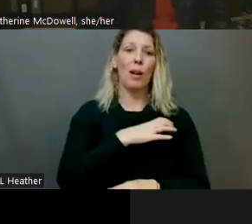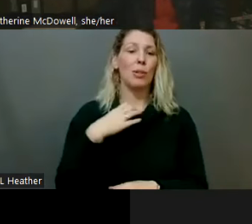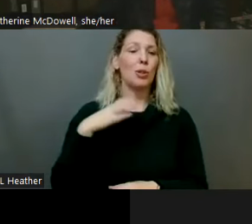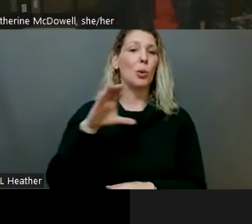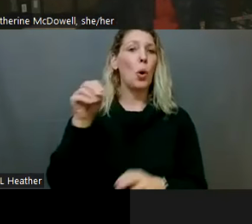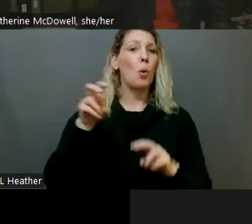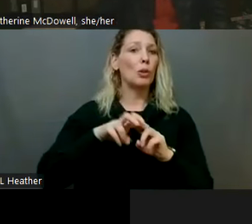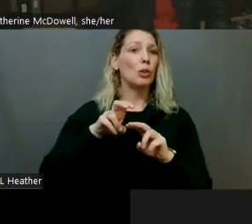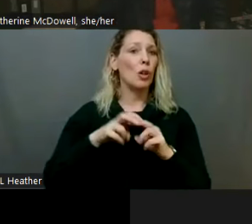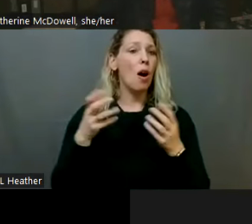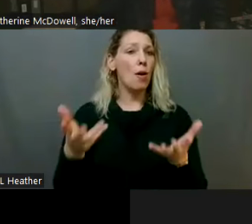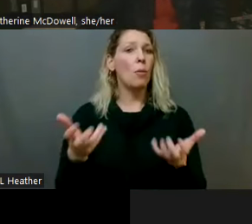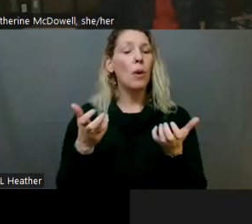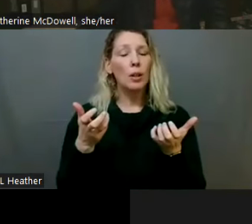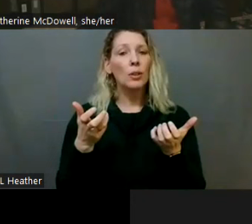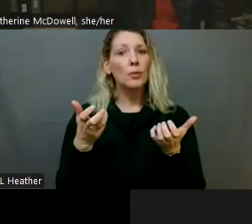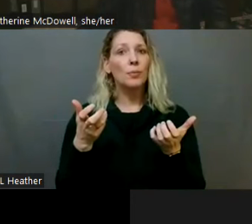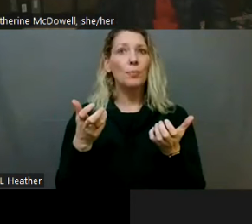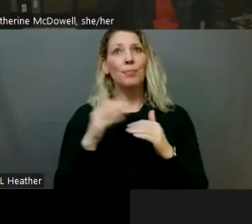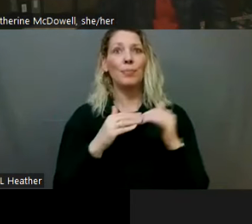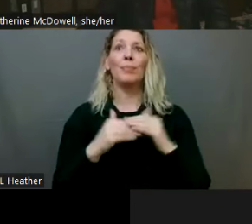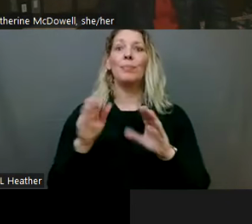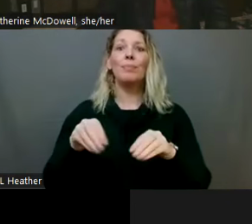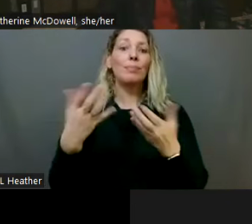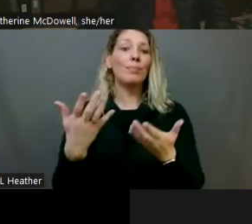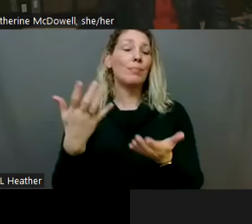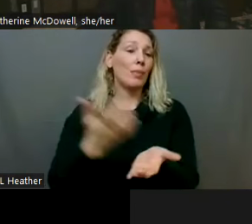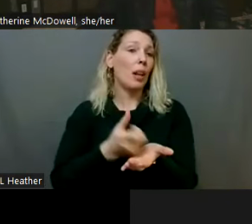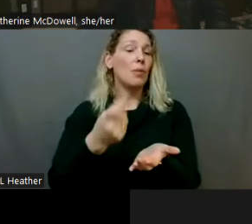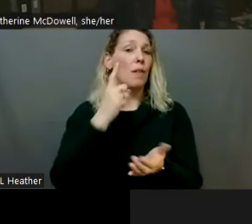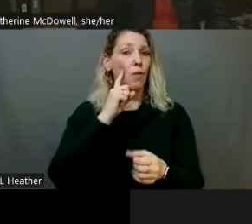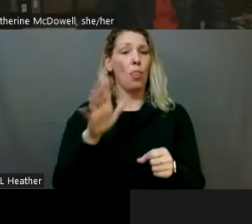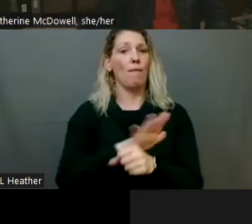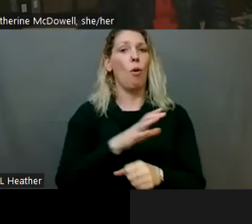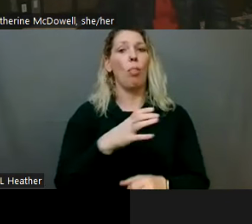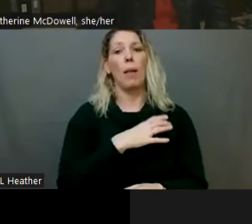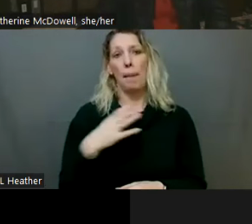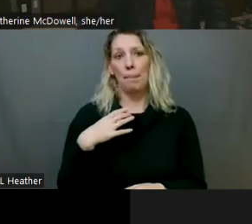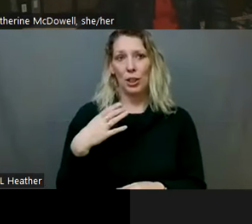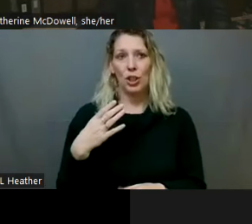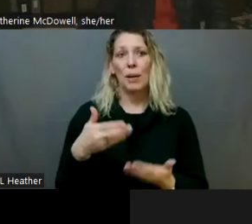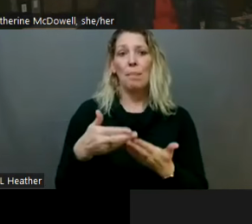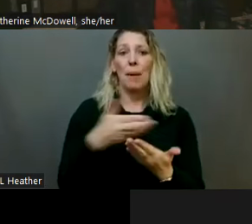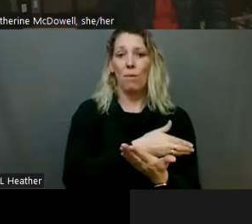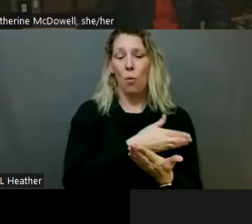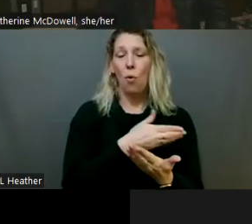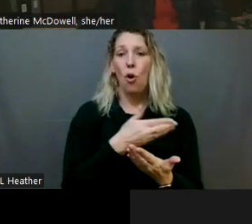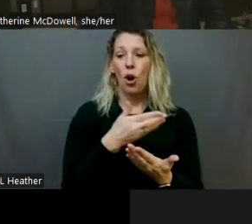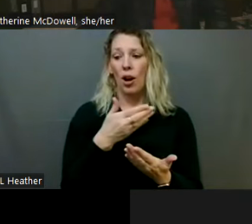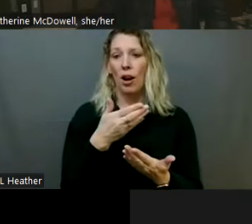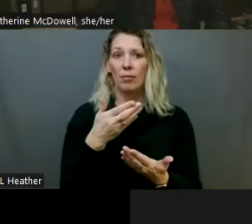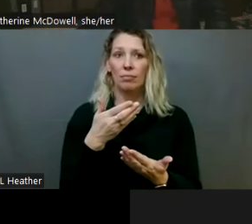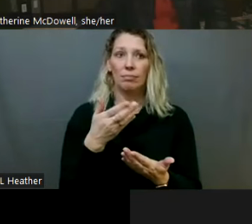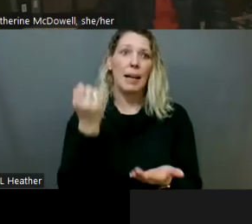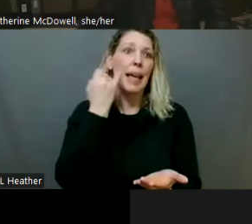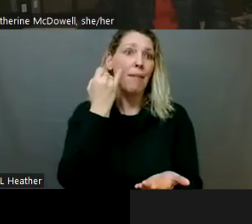like to at least provide that opportunity to the full commission before, if